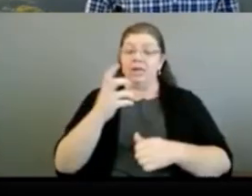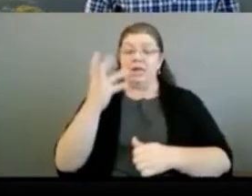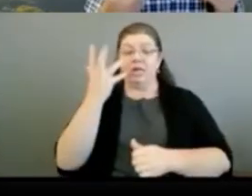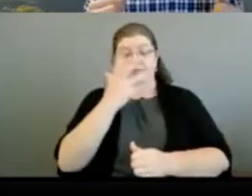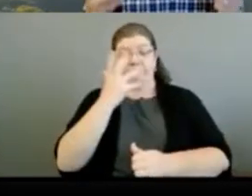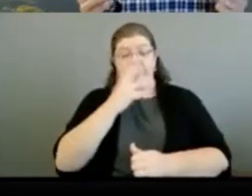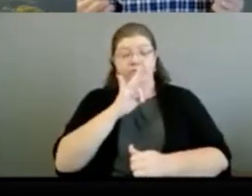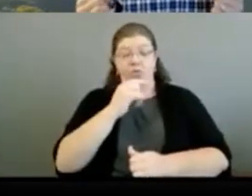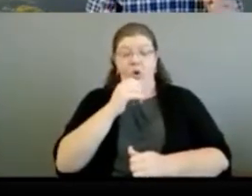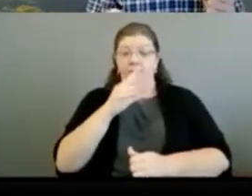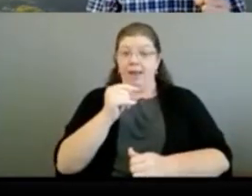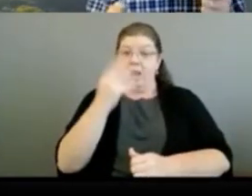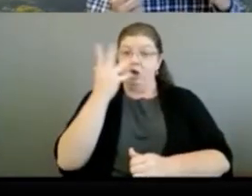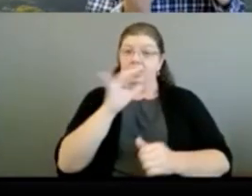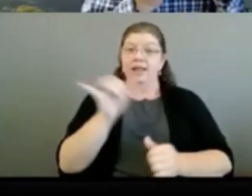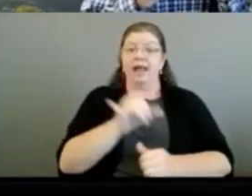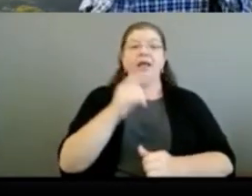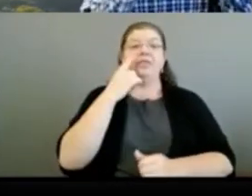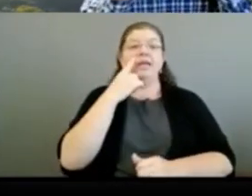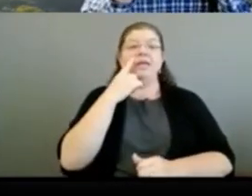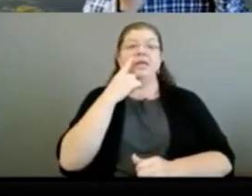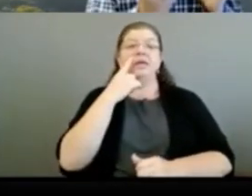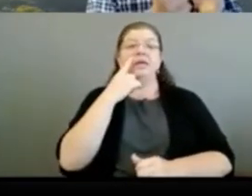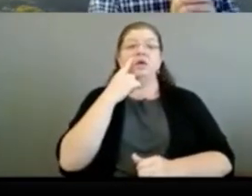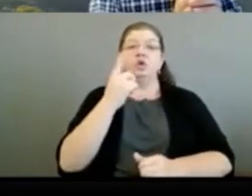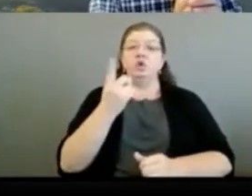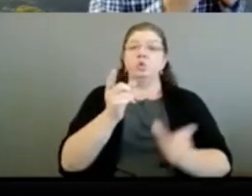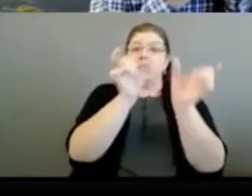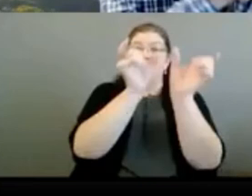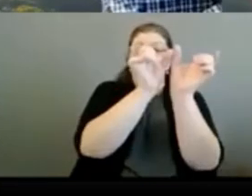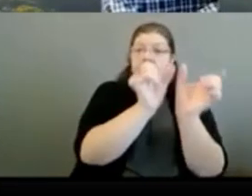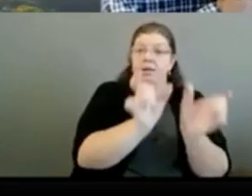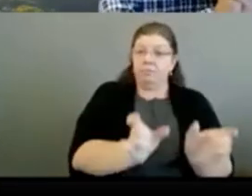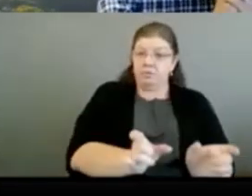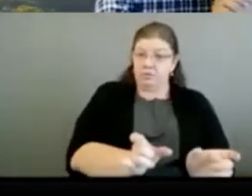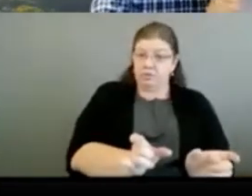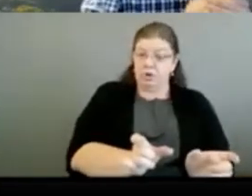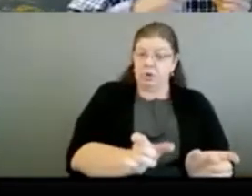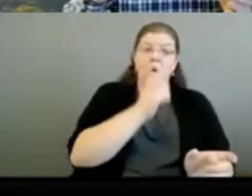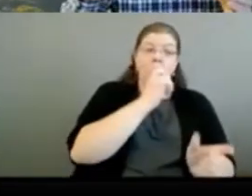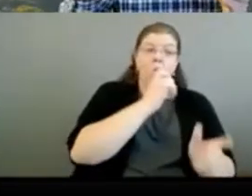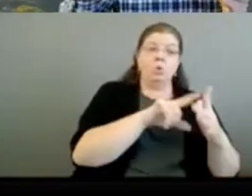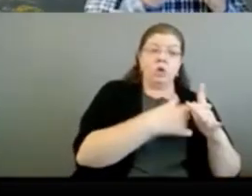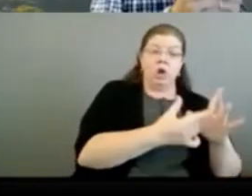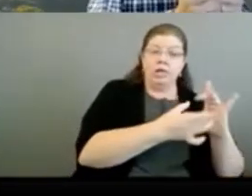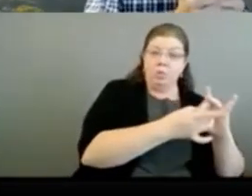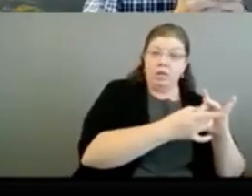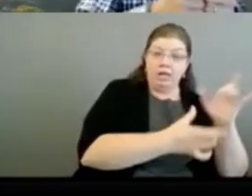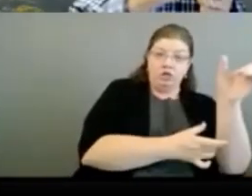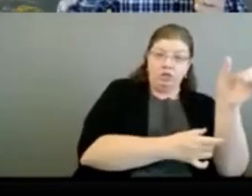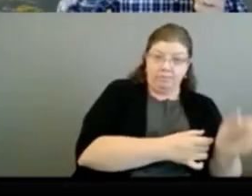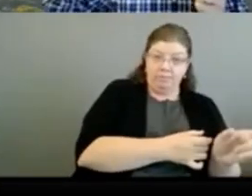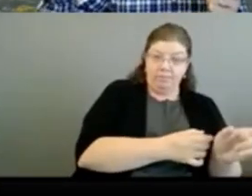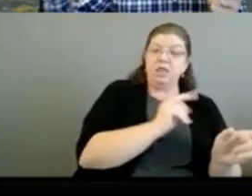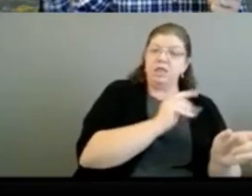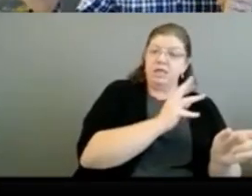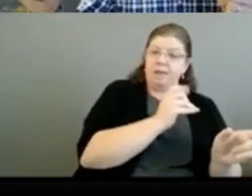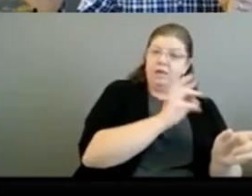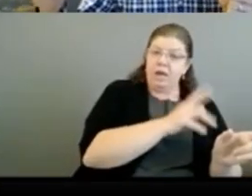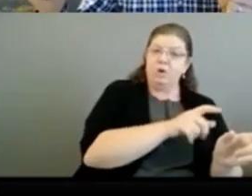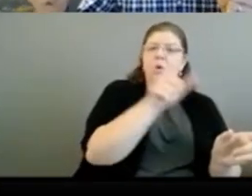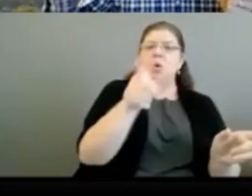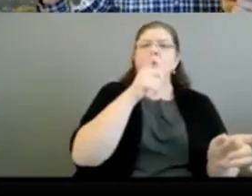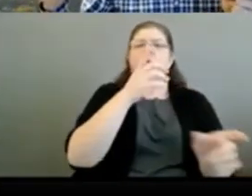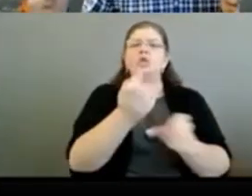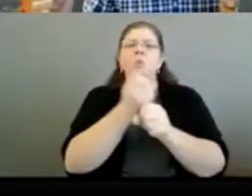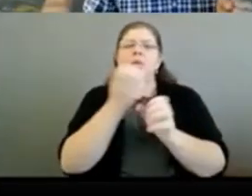network analysis, think edge list, where you have 2 columns with kind of who's initiating the relationship, who's the nominator, and who's kind of the recipient